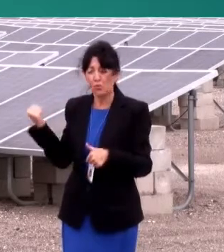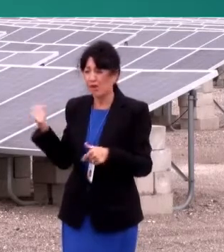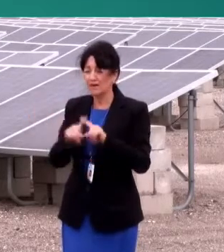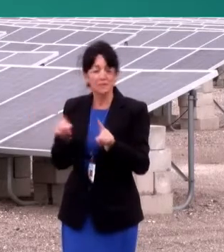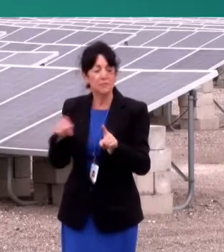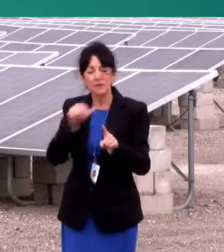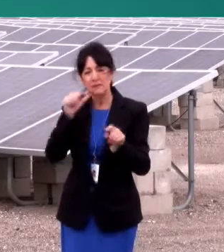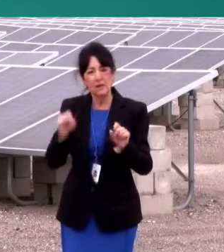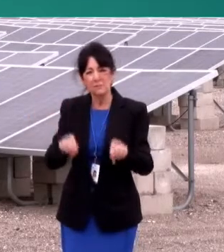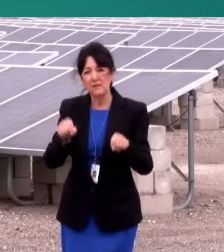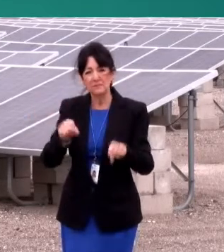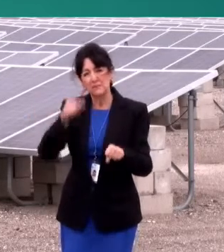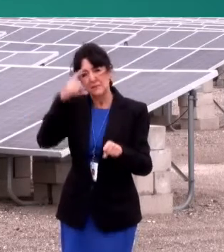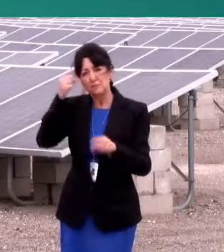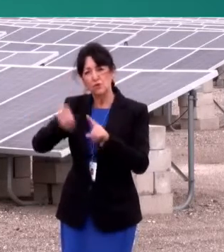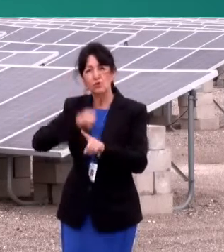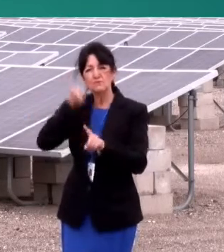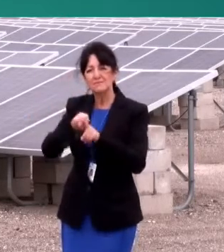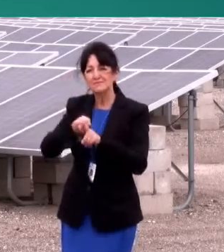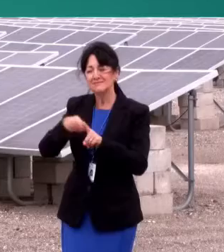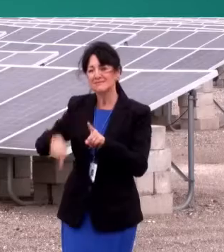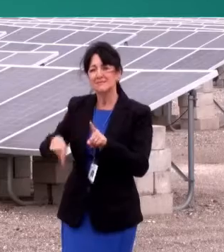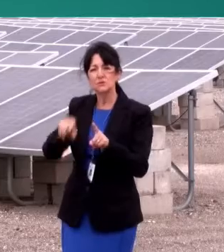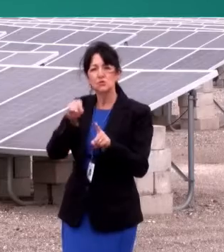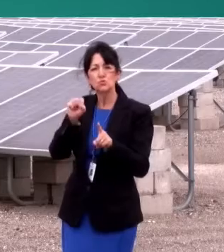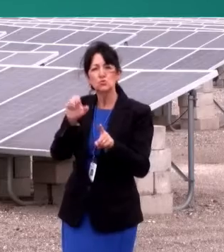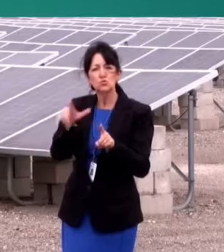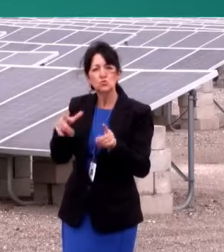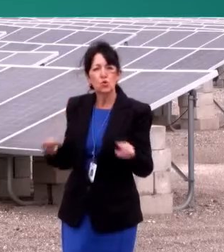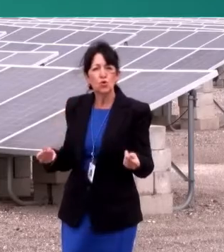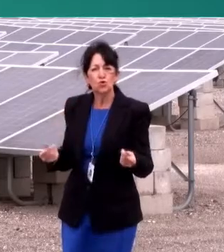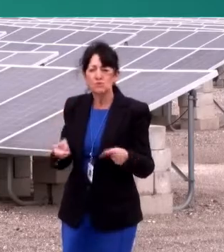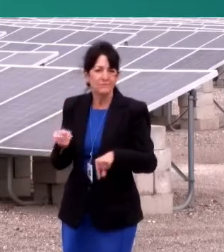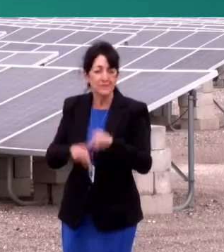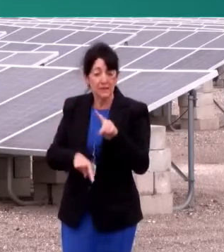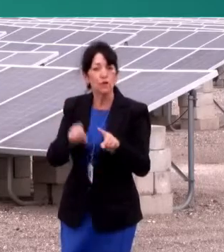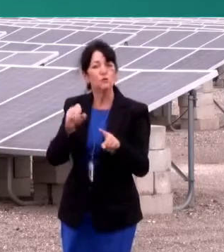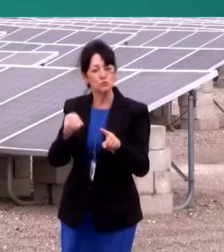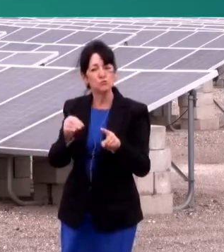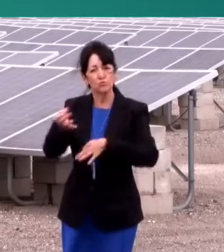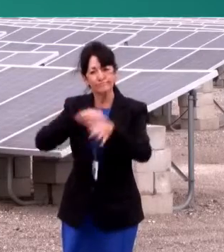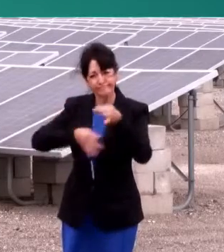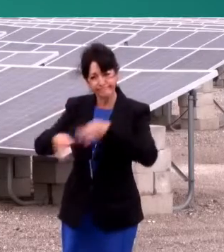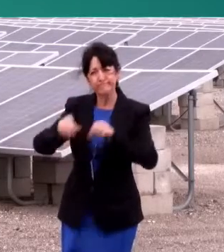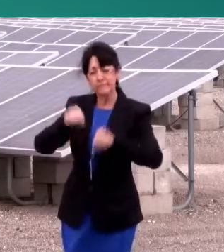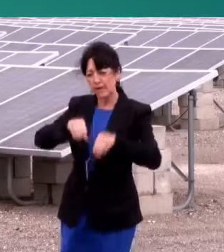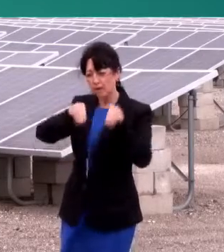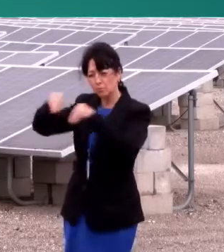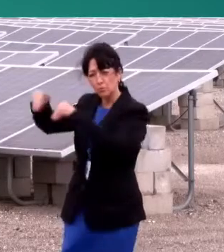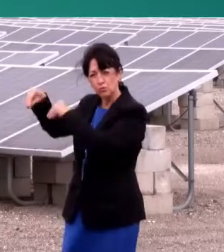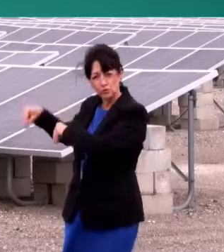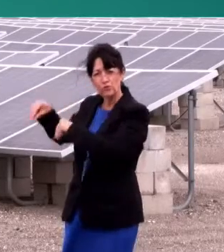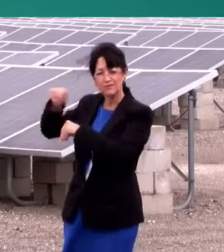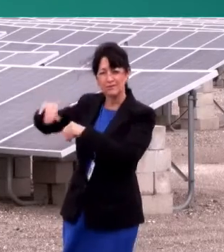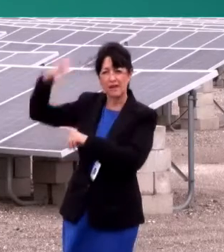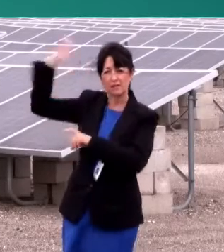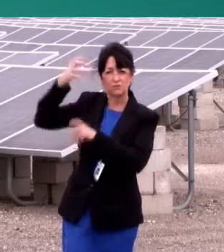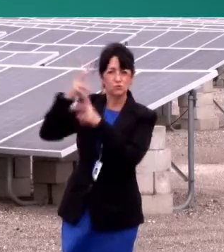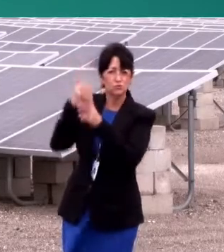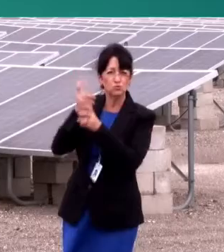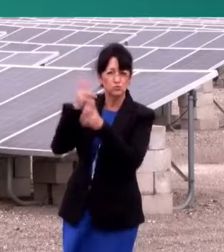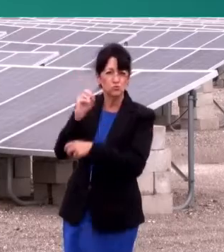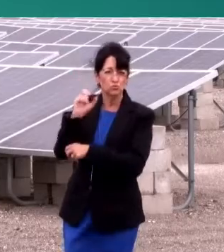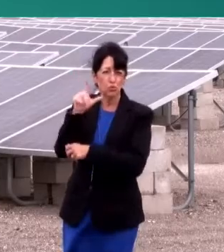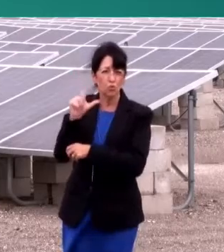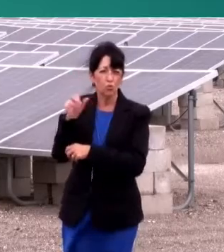possible because of the impacted nature of the soil. So we were able to put a solar asset on here, sized at 2 megawatts. At the time,